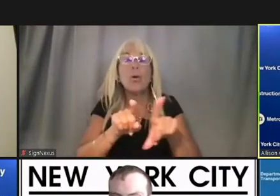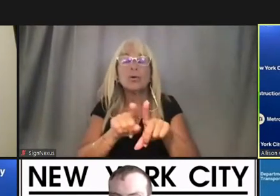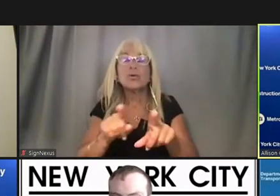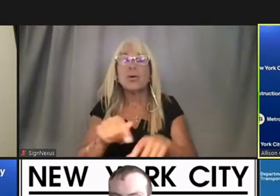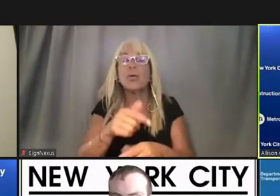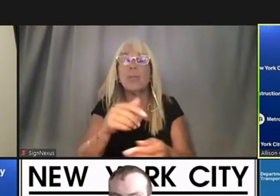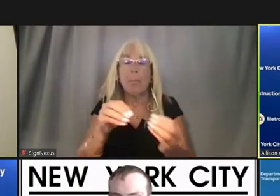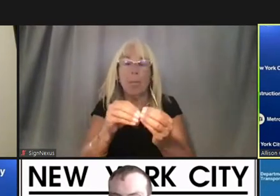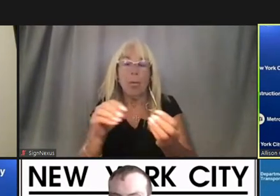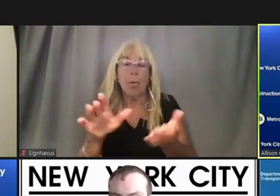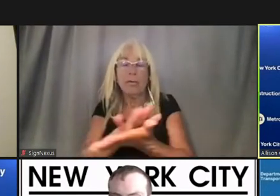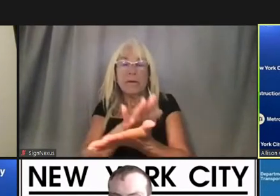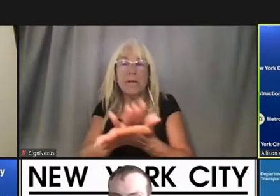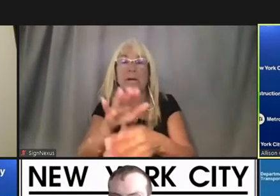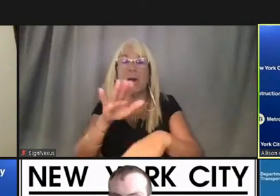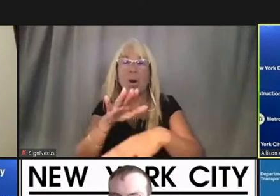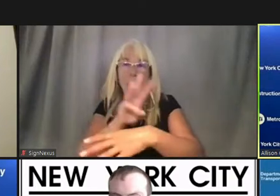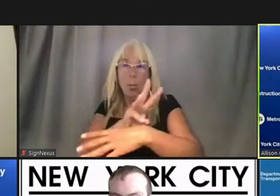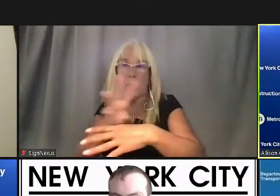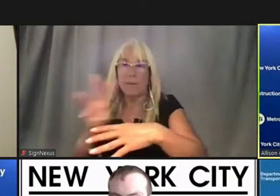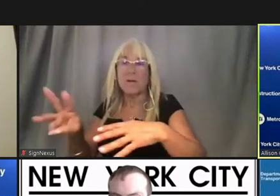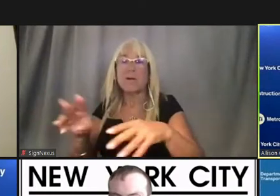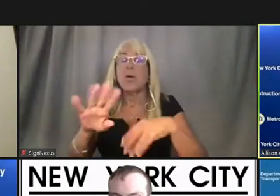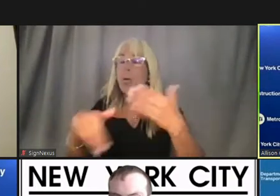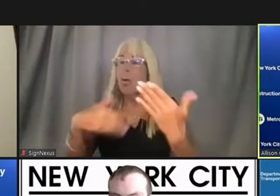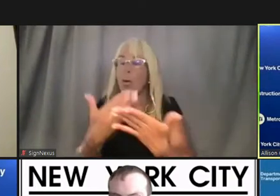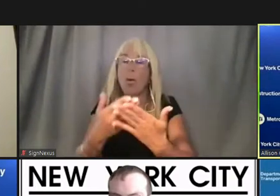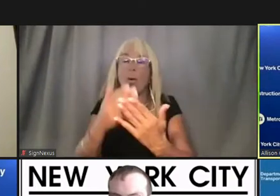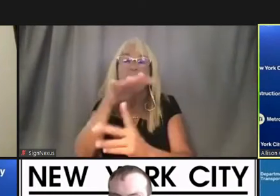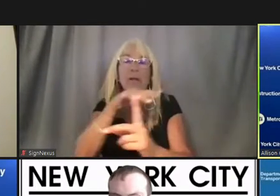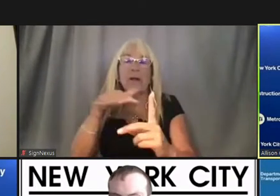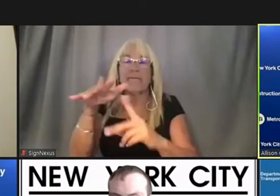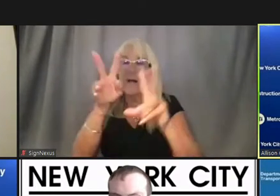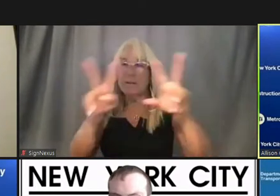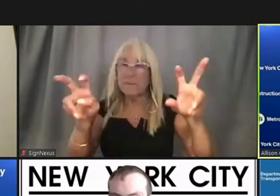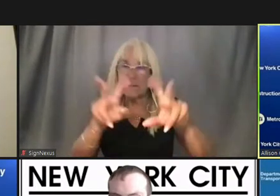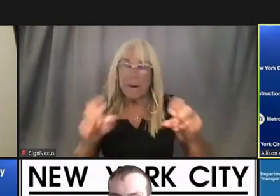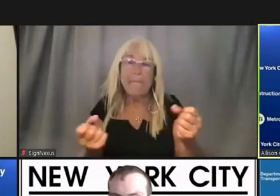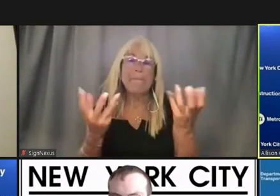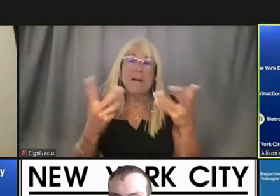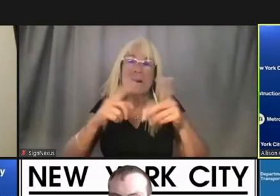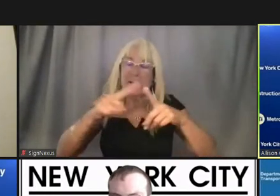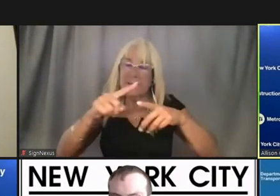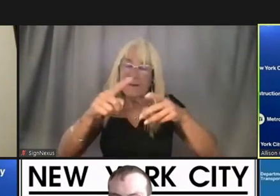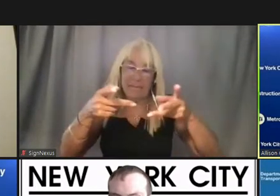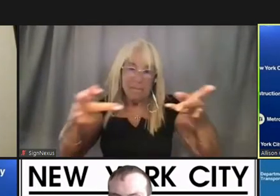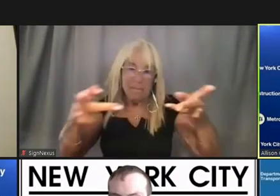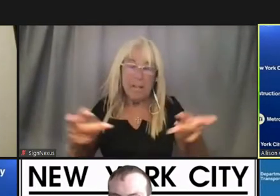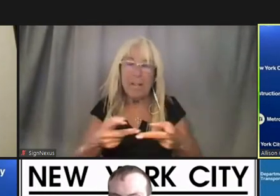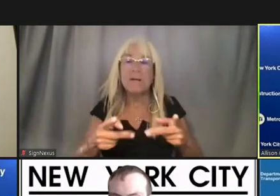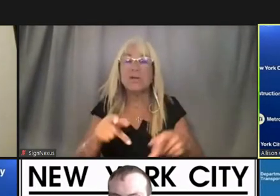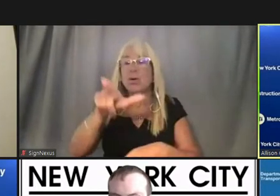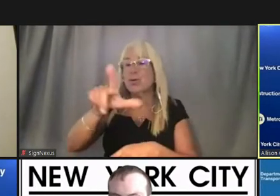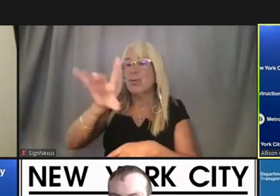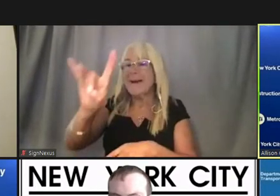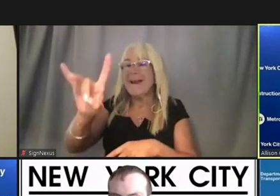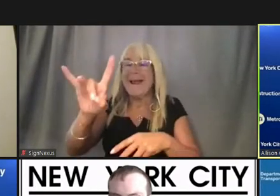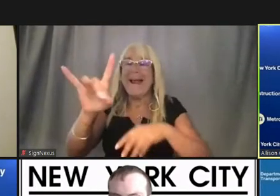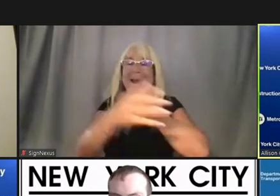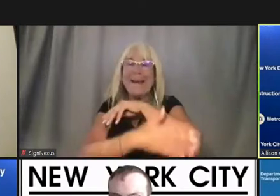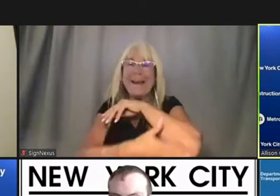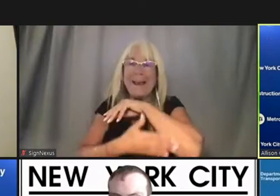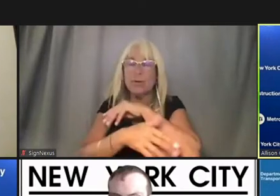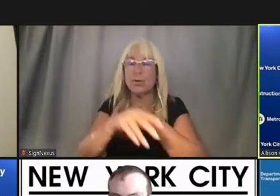and you can find a hard copy of the entire environmental assessment in numerous locations throughout 28 counties in New York New Jersey and